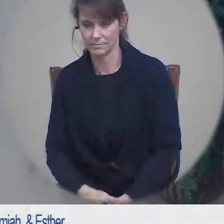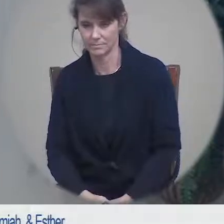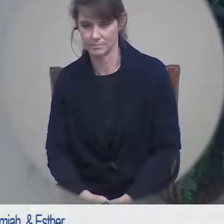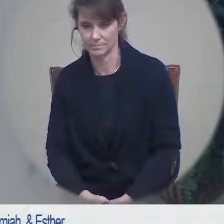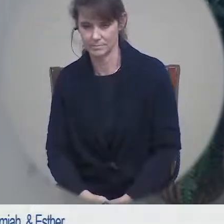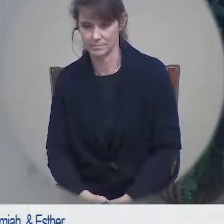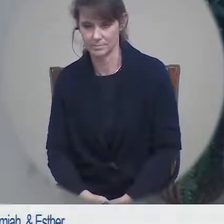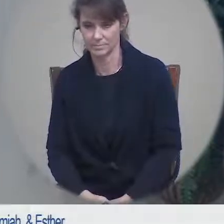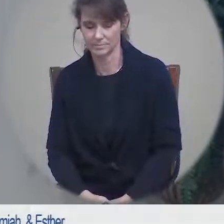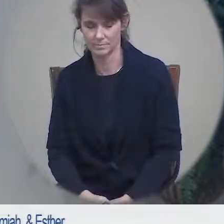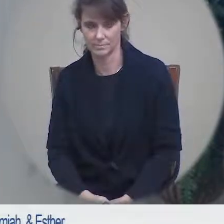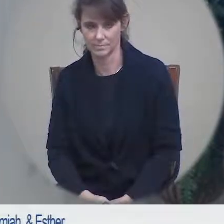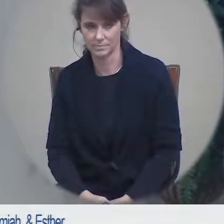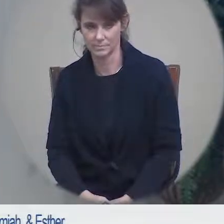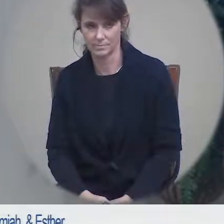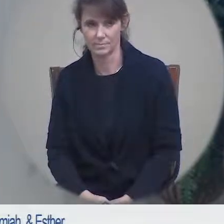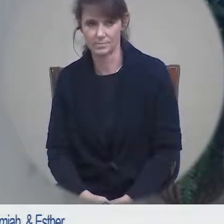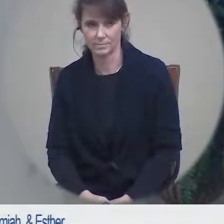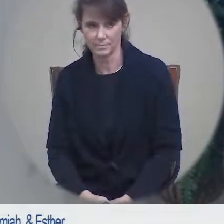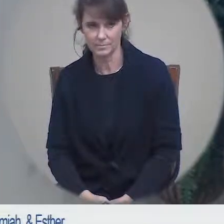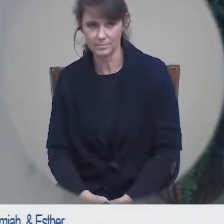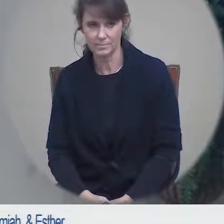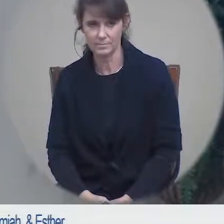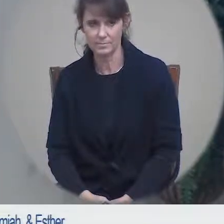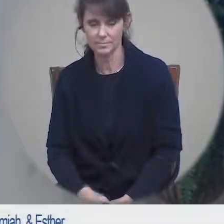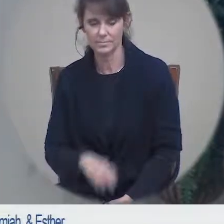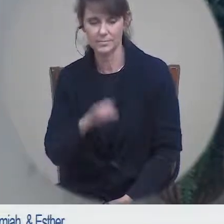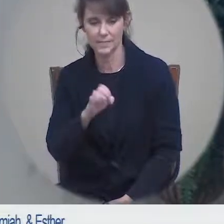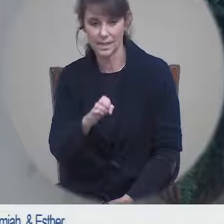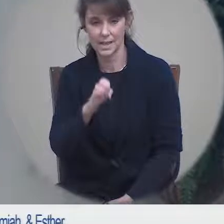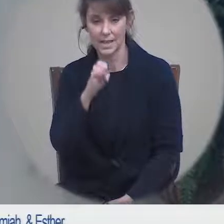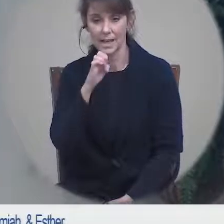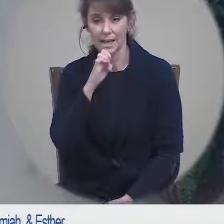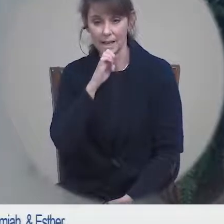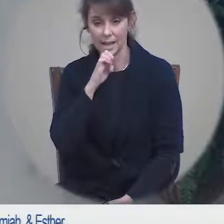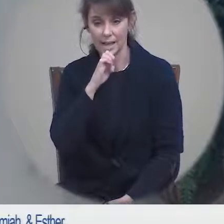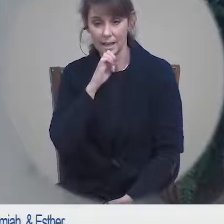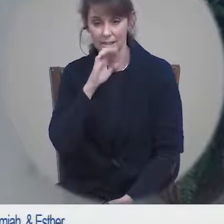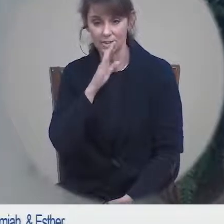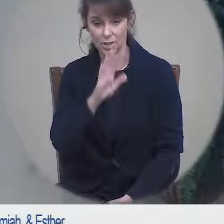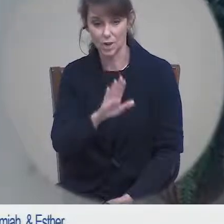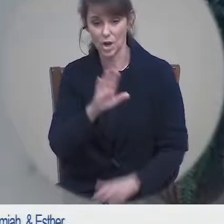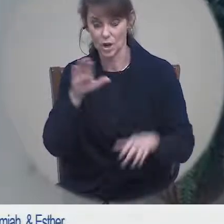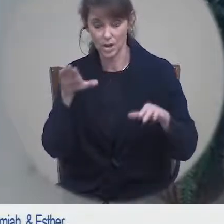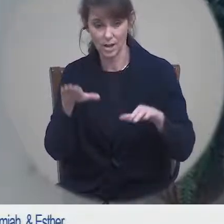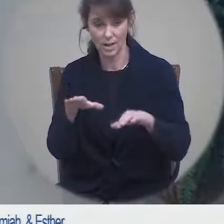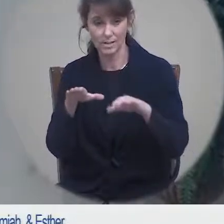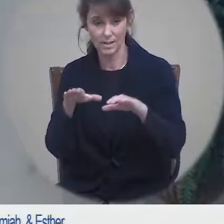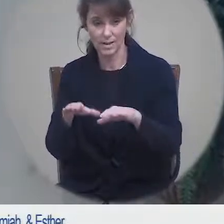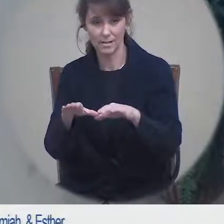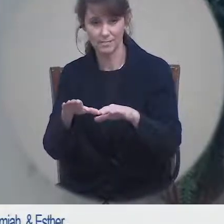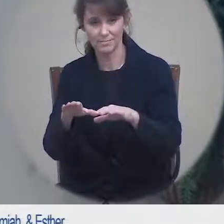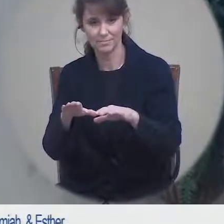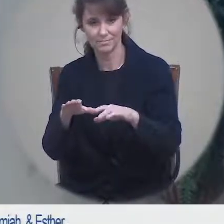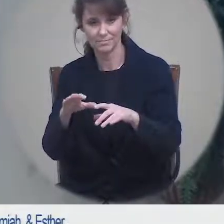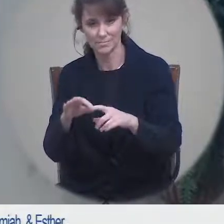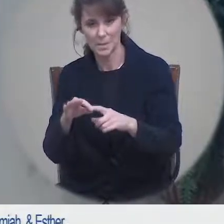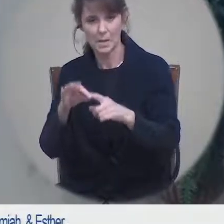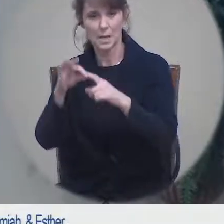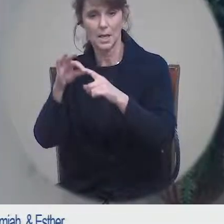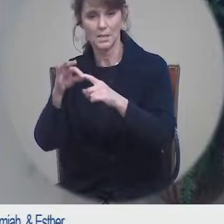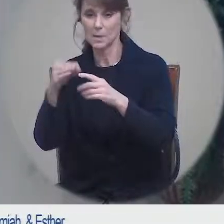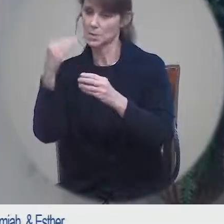Esther established these customs for Purim, and it was written in the book. As a result of their deliverance, a feast